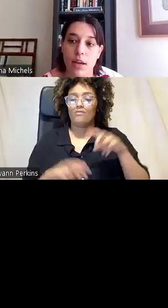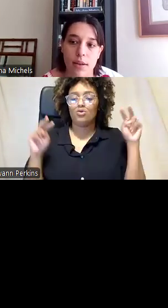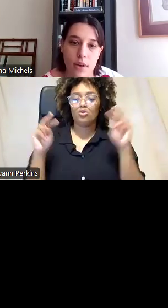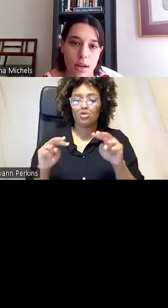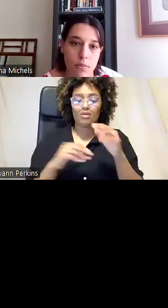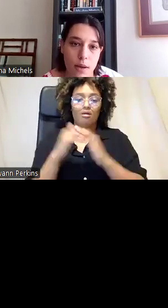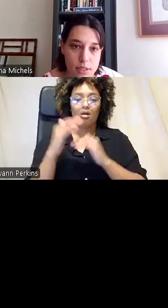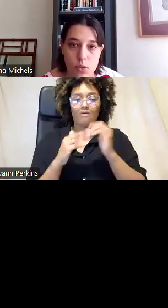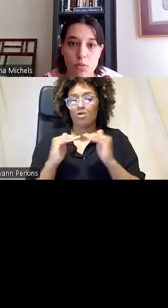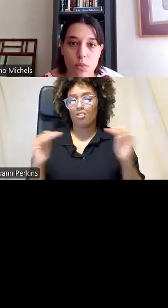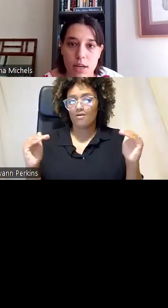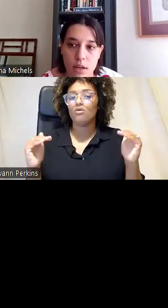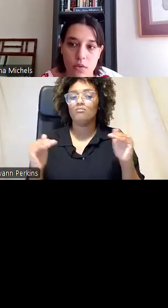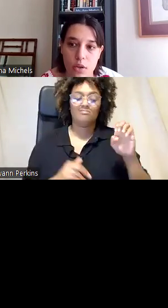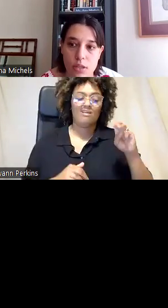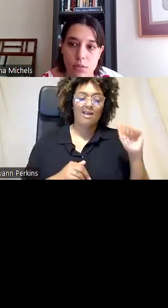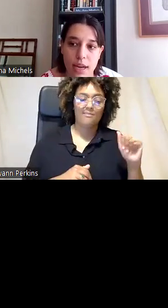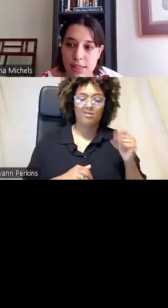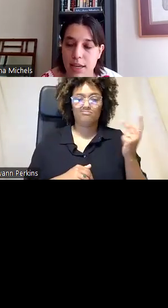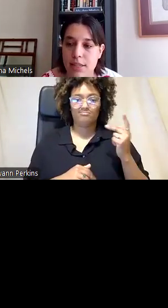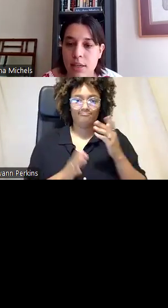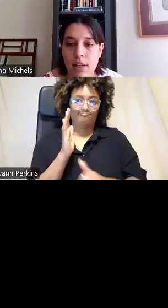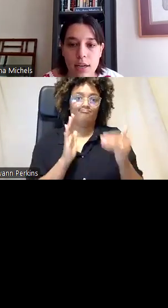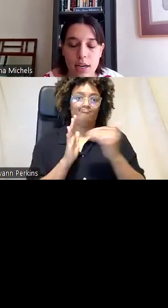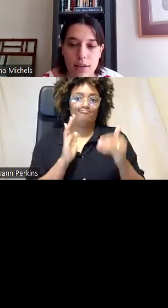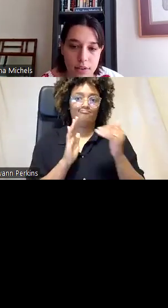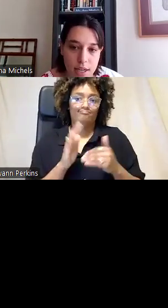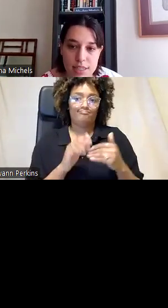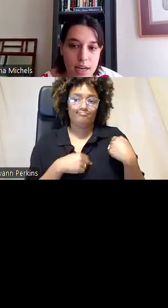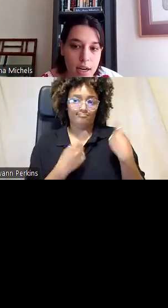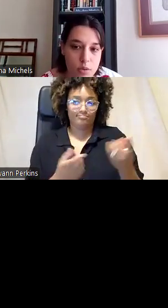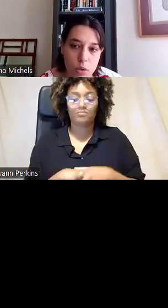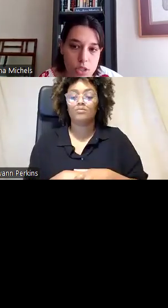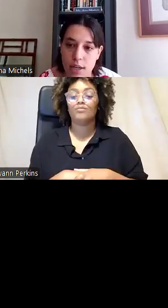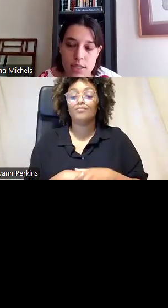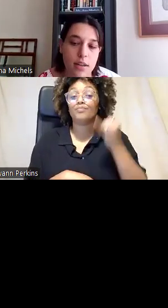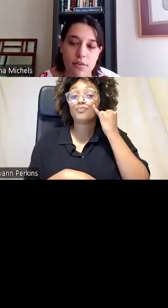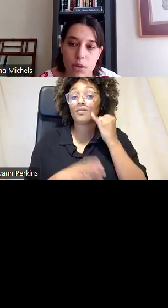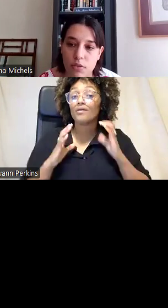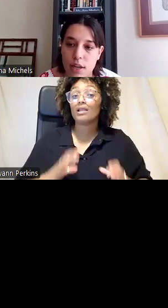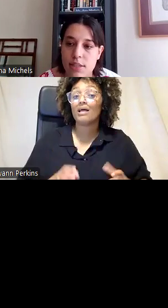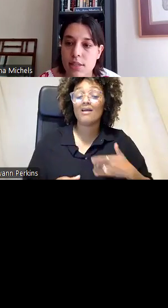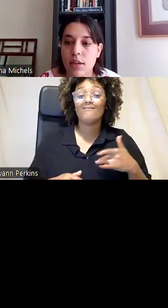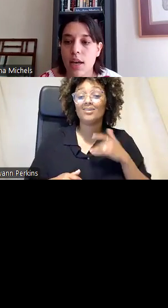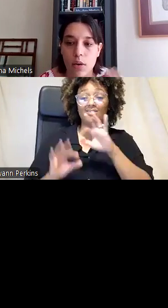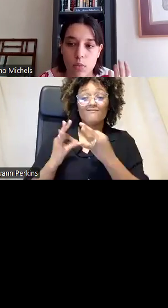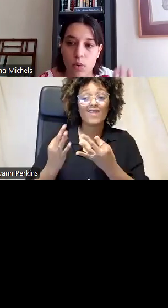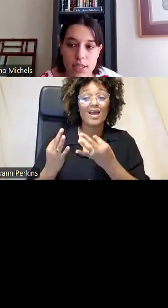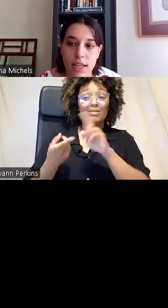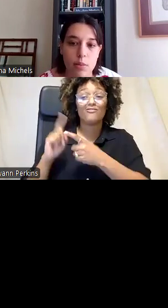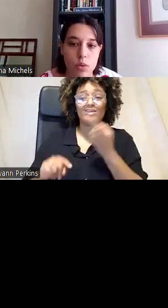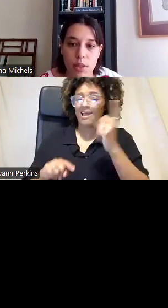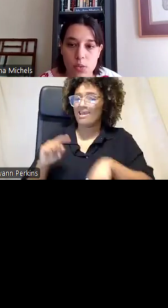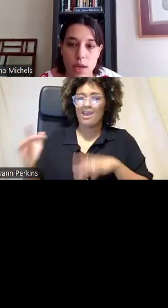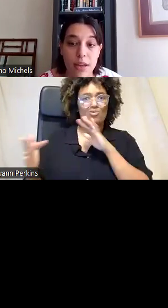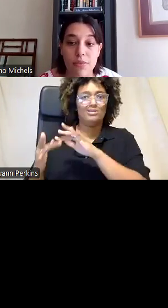as I've emphasized repeatedly over those past slides. If a client is not comfortable reaching out to any family or friends, how can we